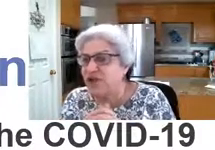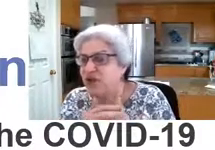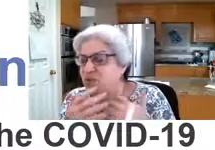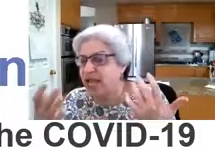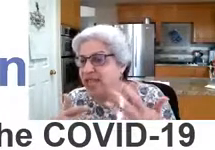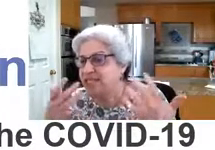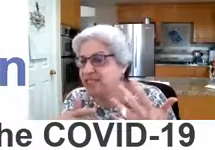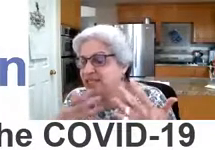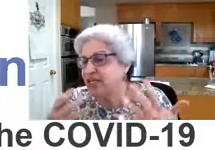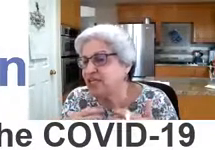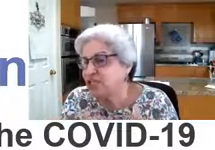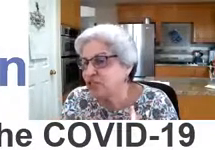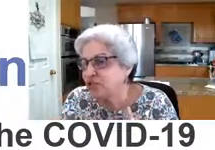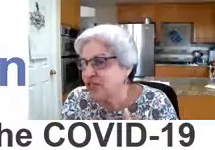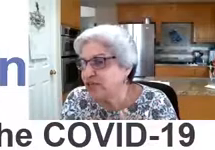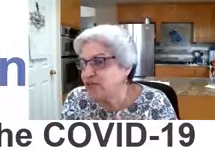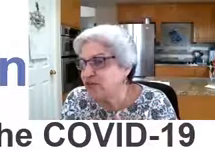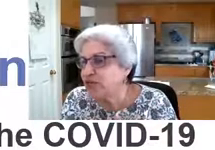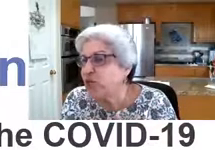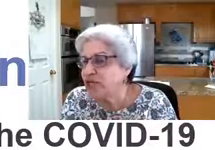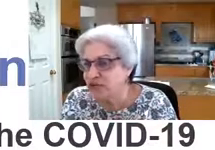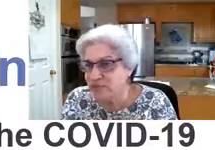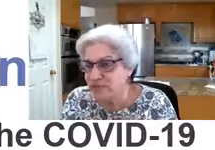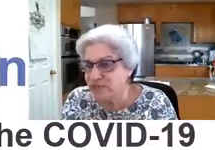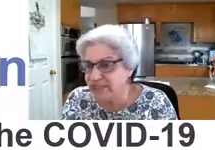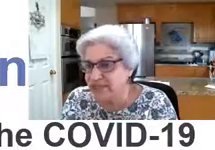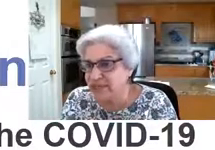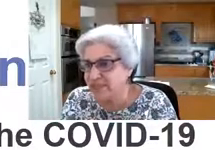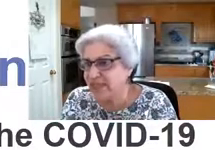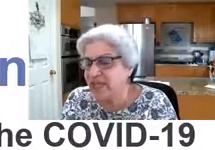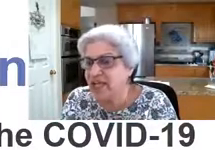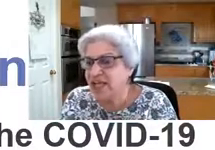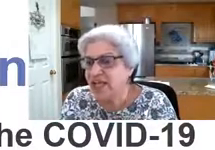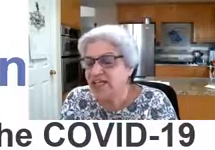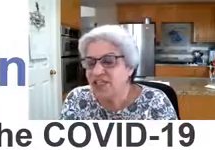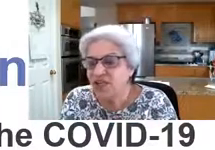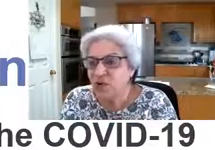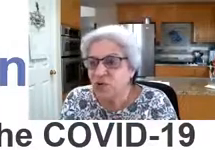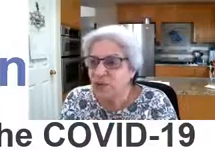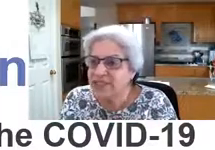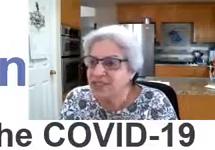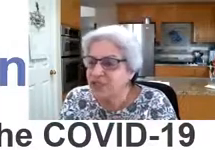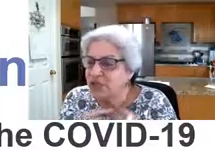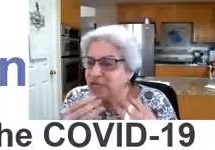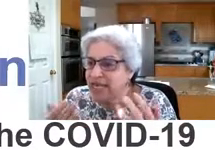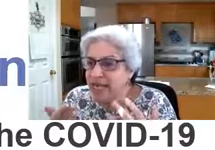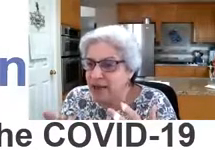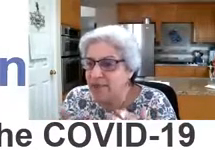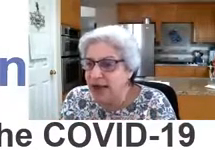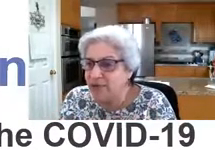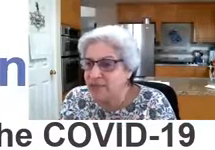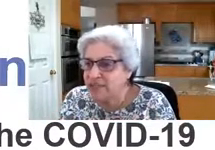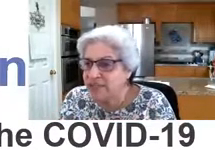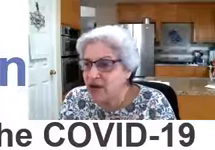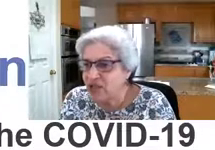has to figure out ways to avoid your immune system. So what's unique about